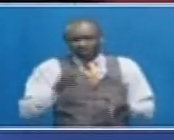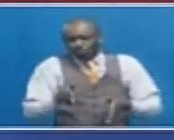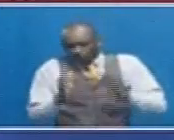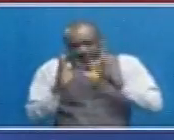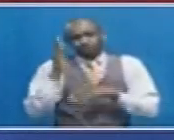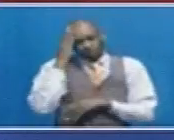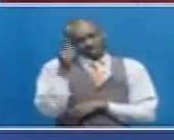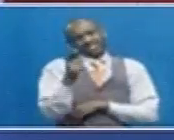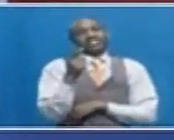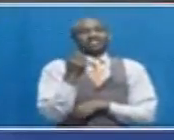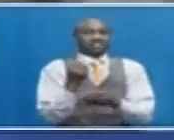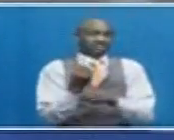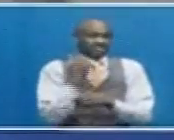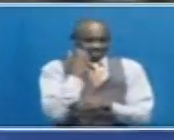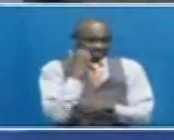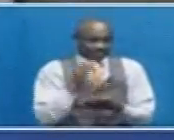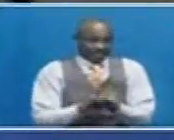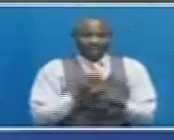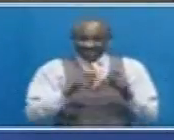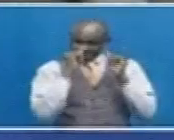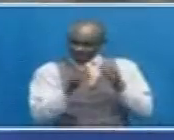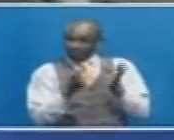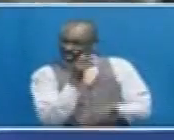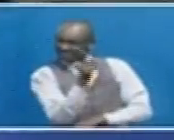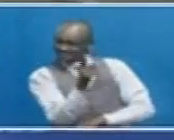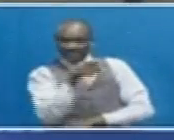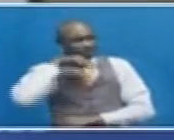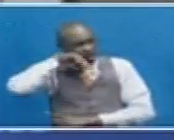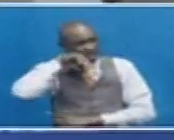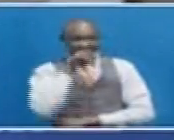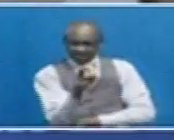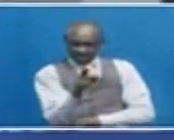detect this fatal disease. But with this new kind of sniffer dogs like